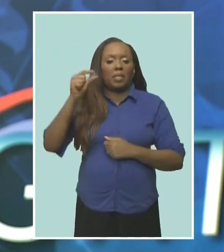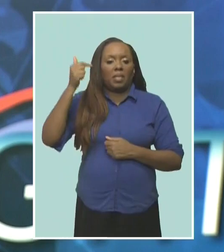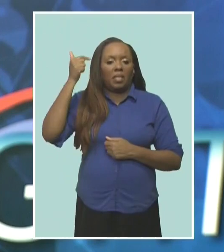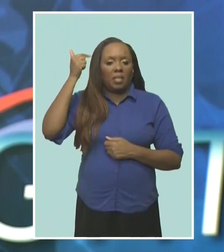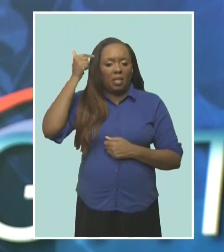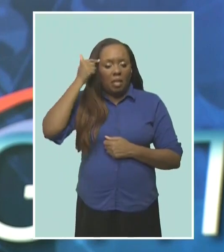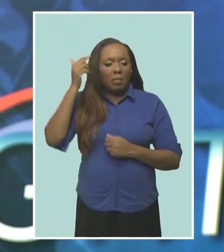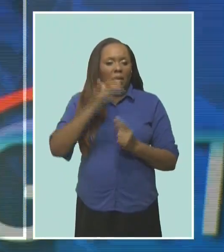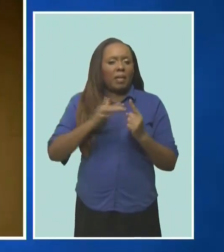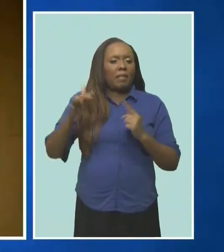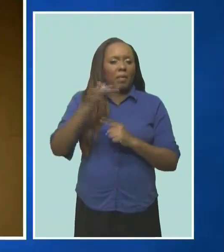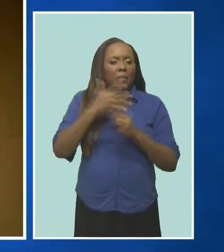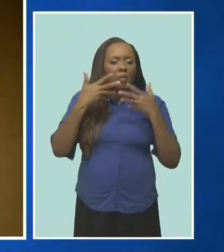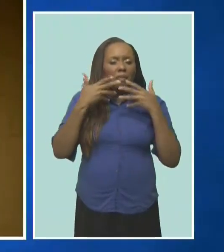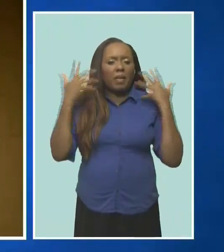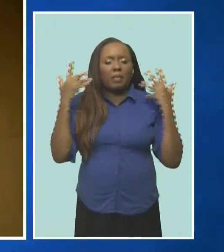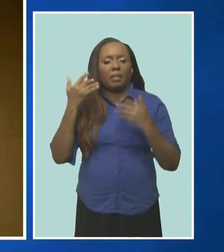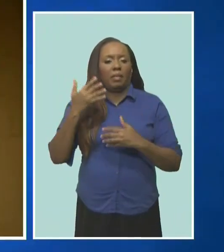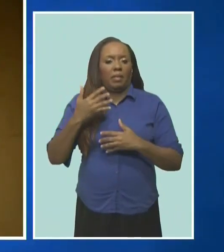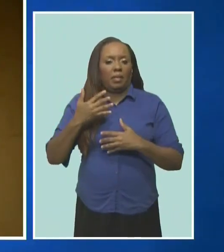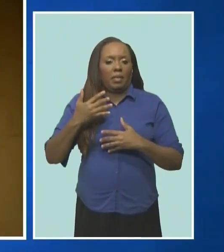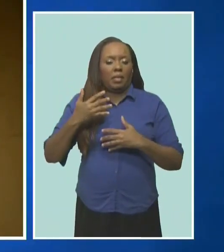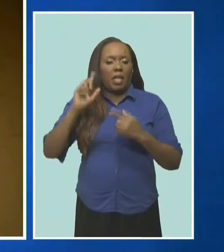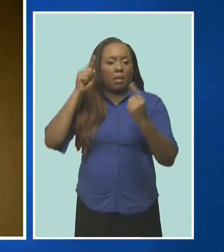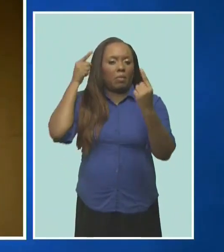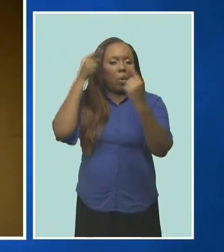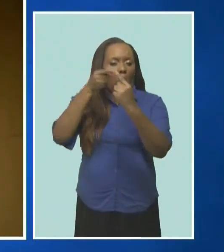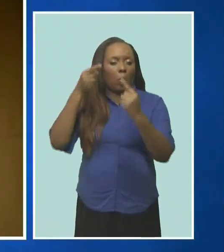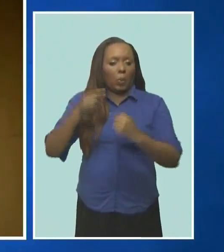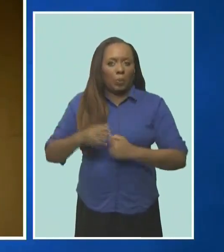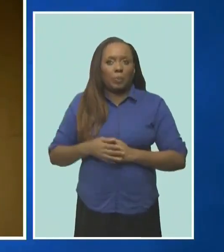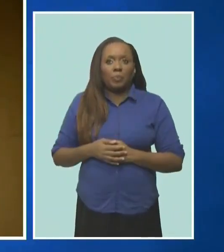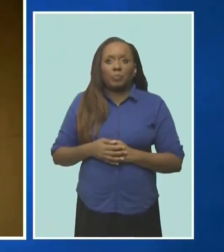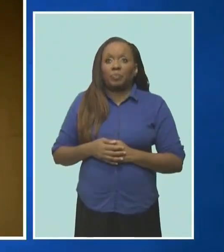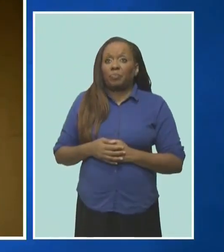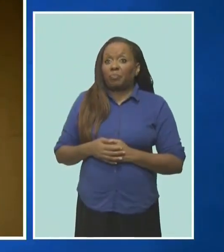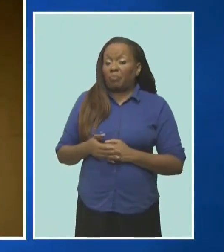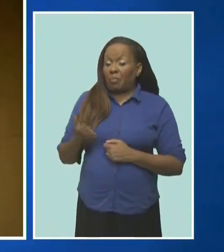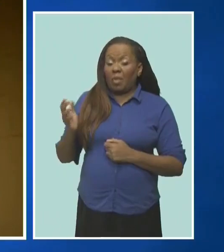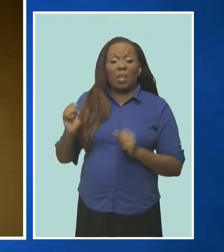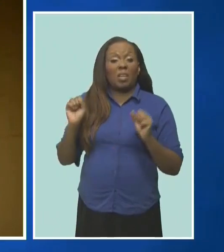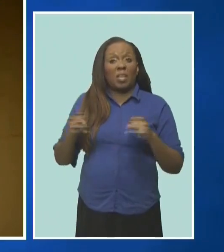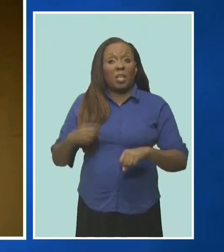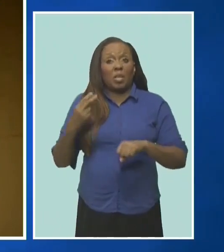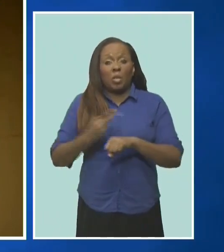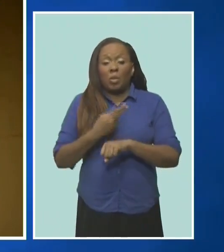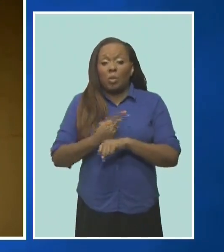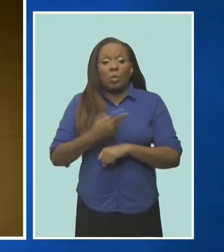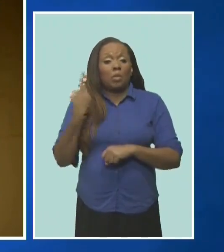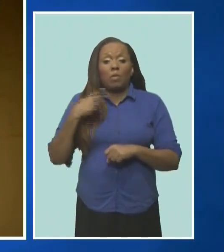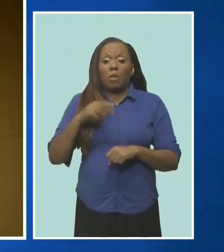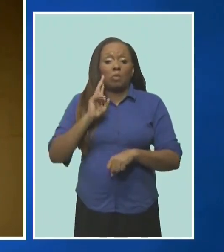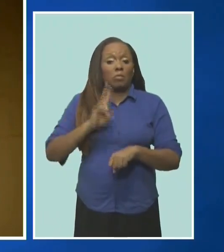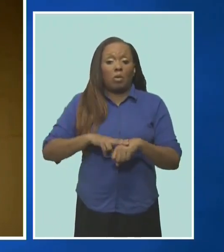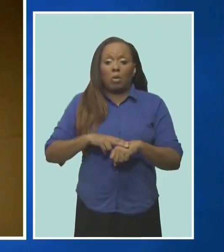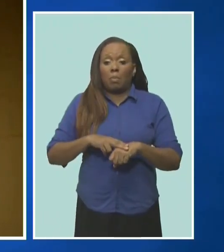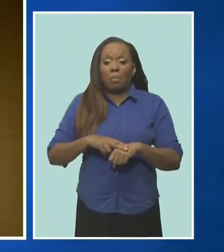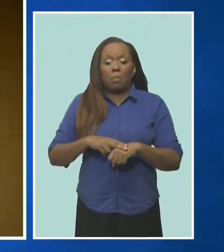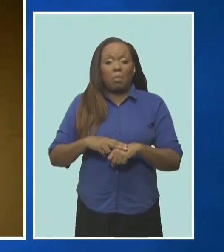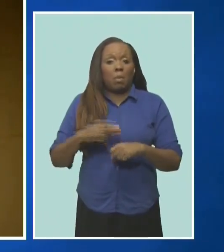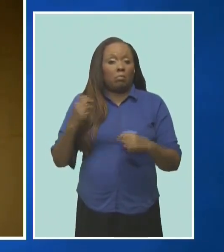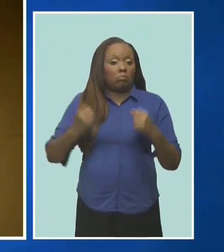initiative. This could be used to power, as I said, regular gasoline vehicles with a